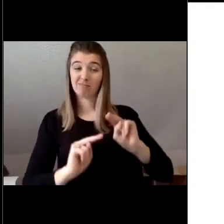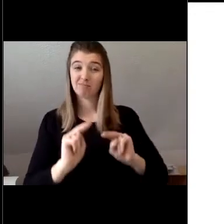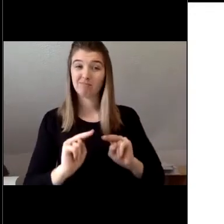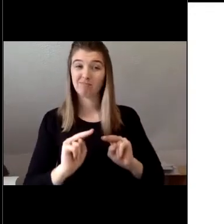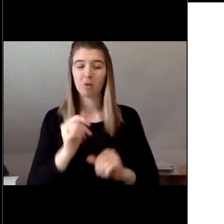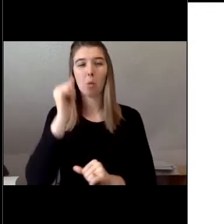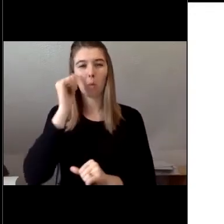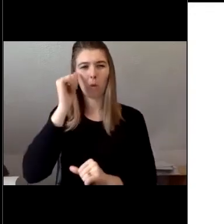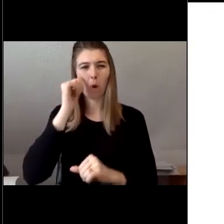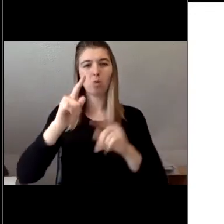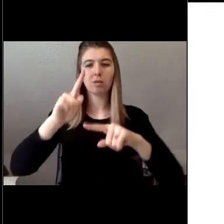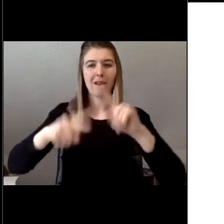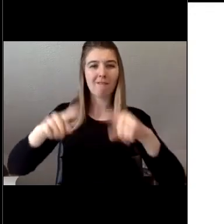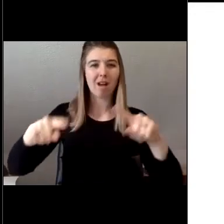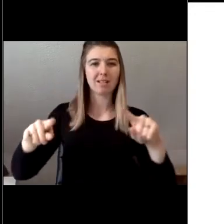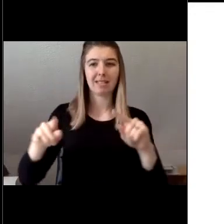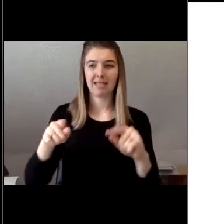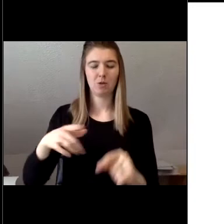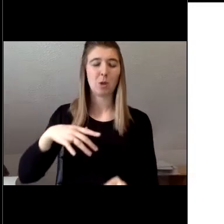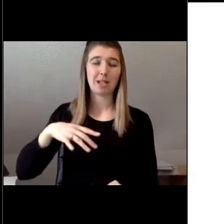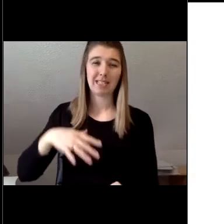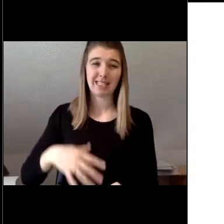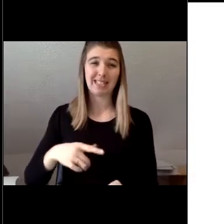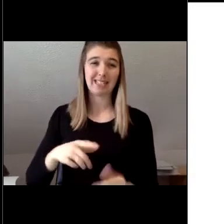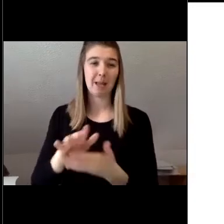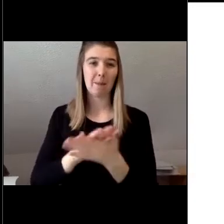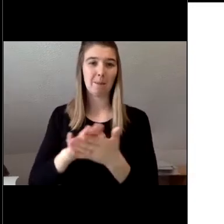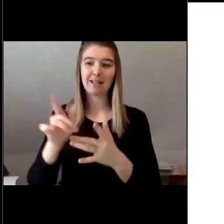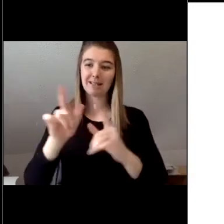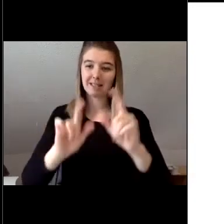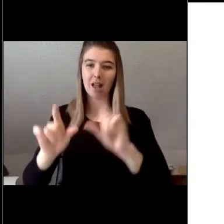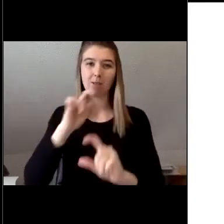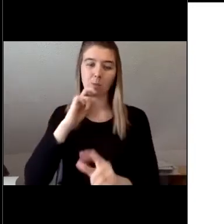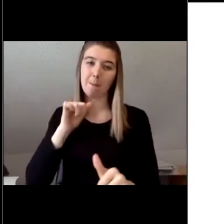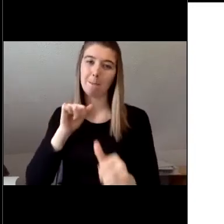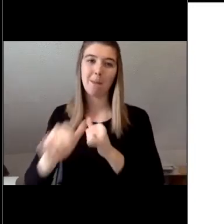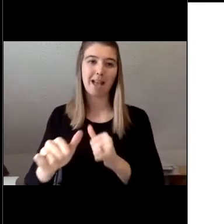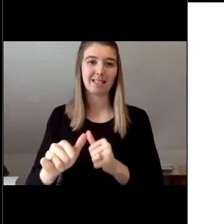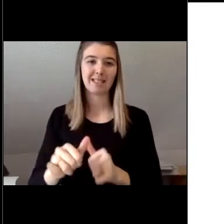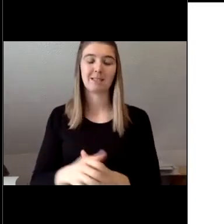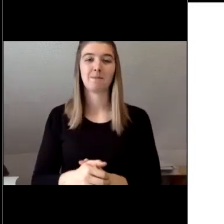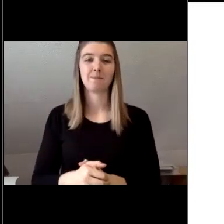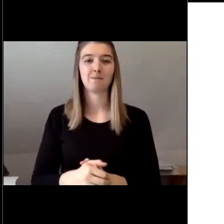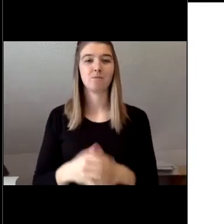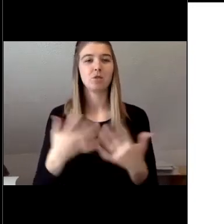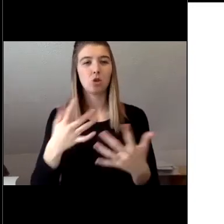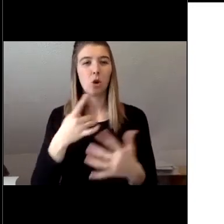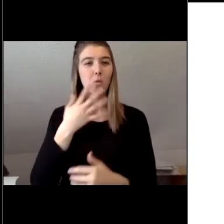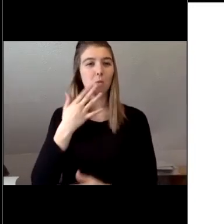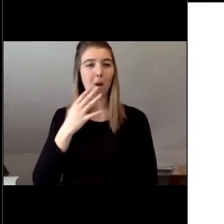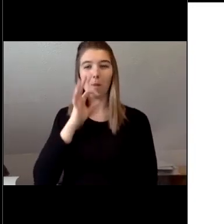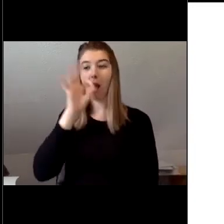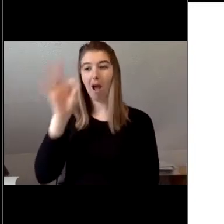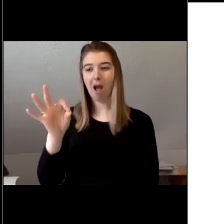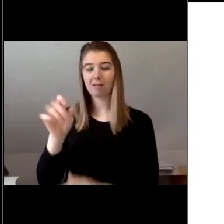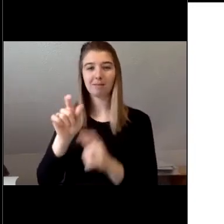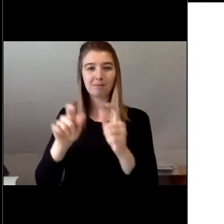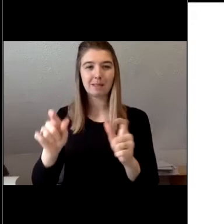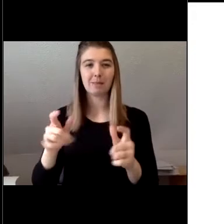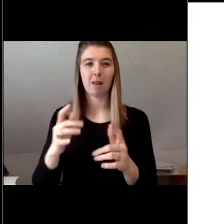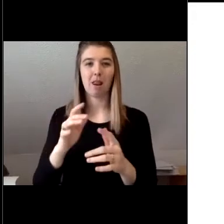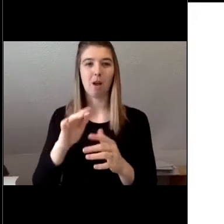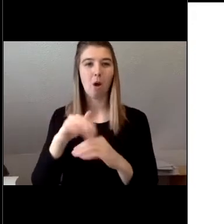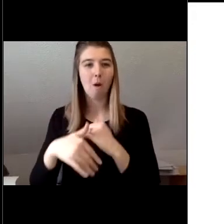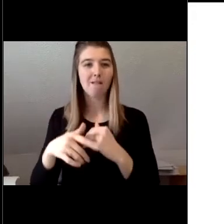impact. And when we ask peer reviewers to think broadly about excellence and to avoid the use of publication